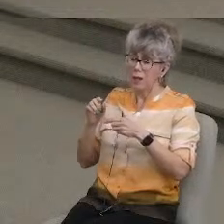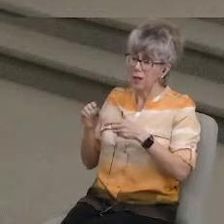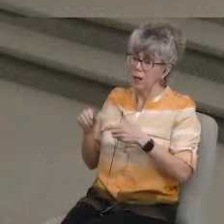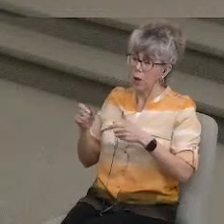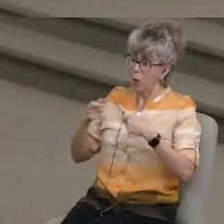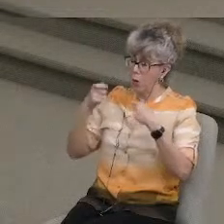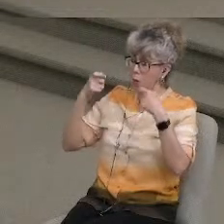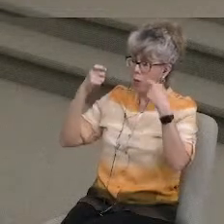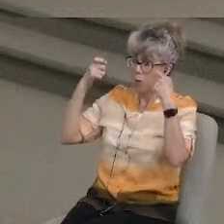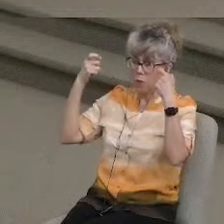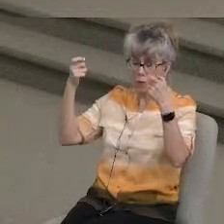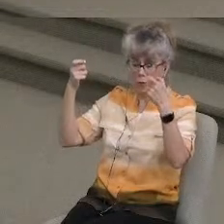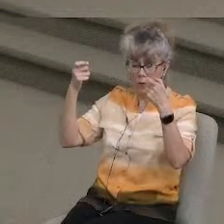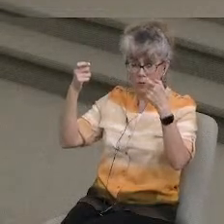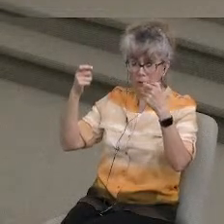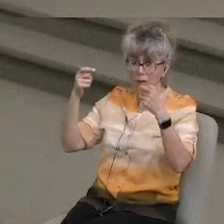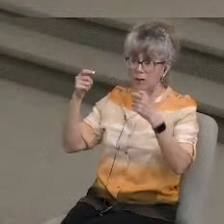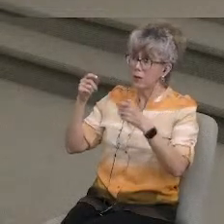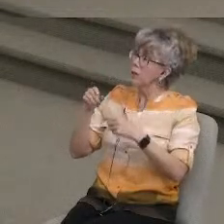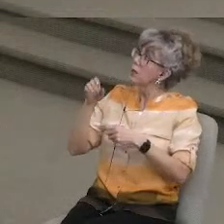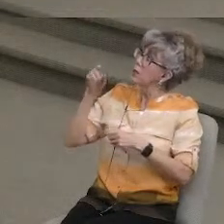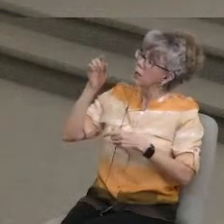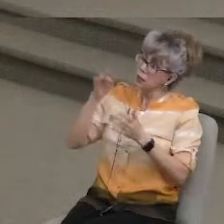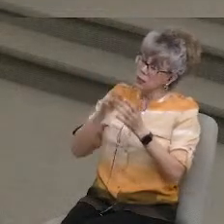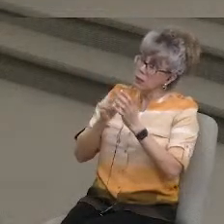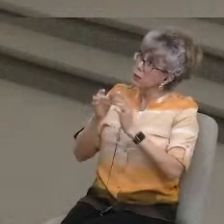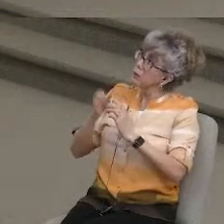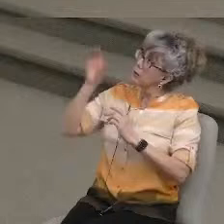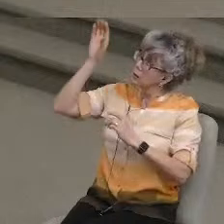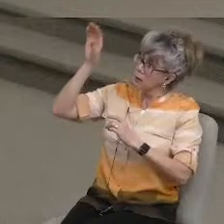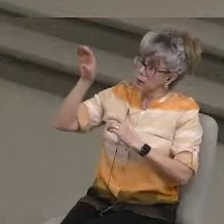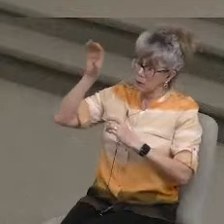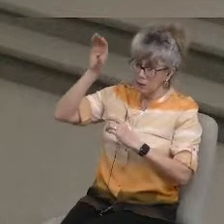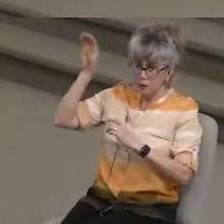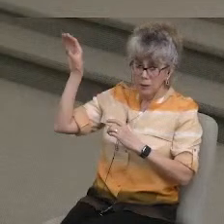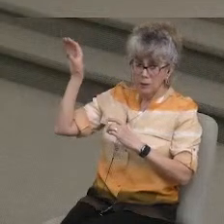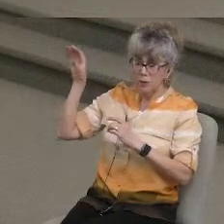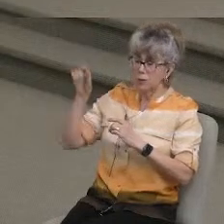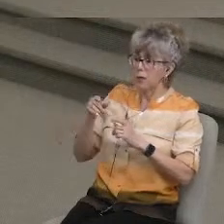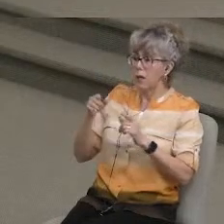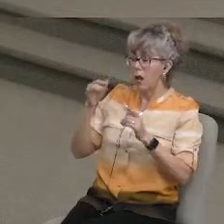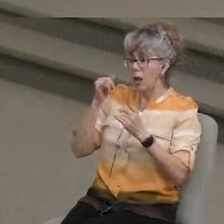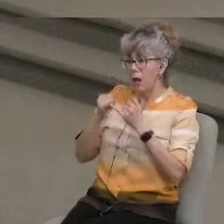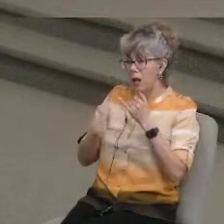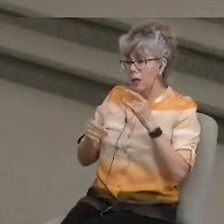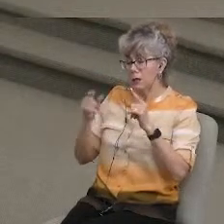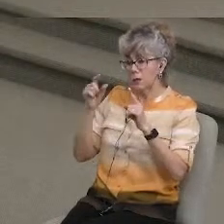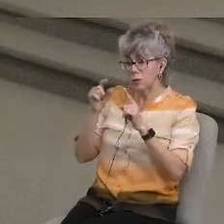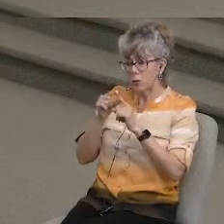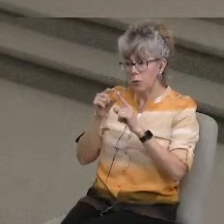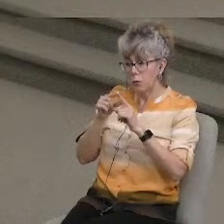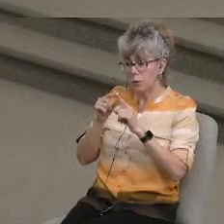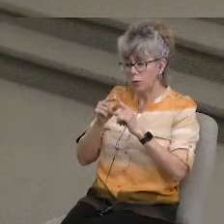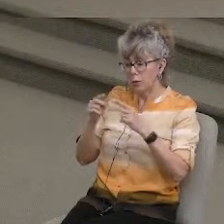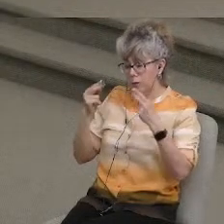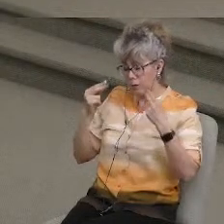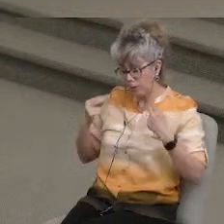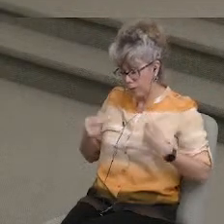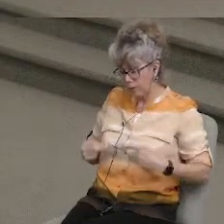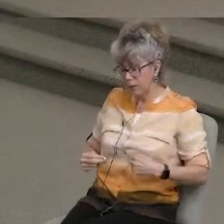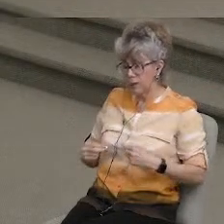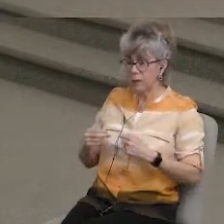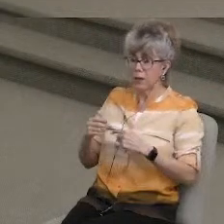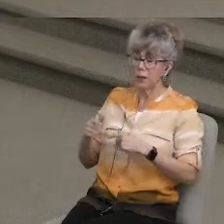so at this point, as Jesus is on the cross, he utters the last words of his physical life and he breathes